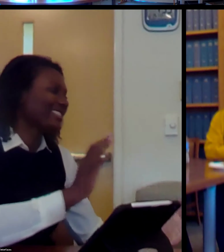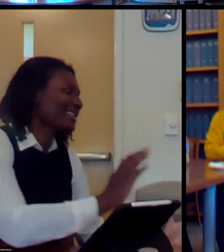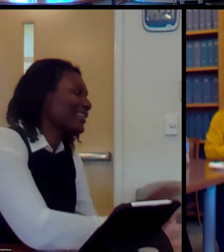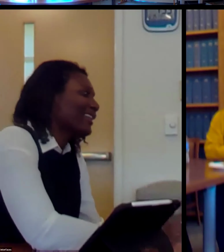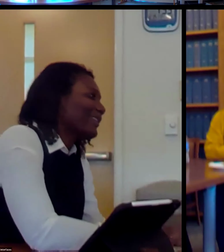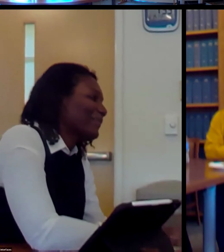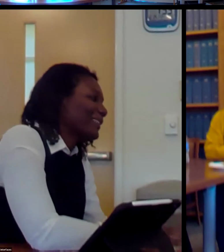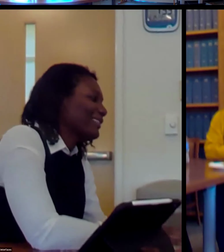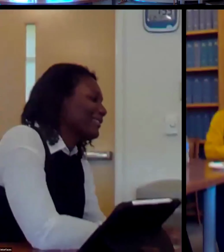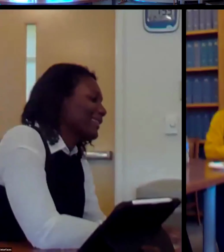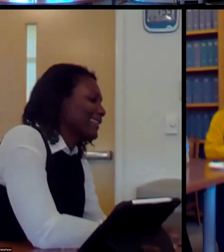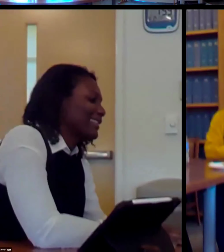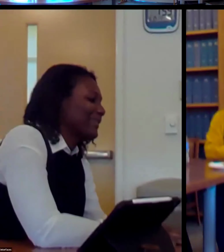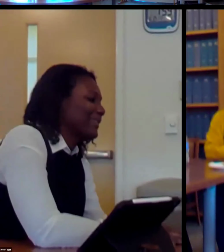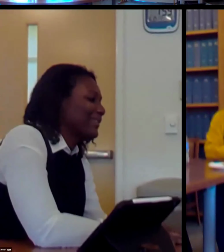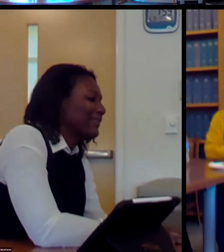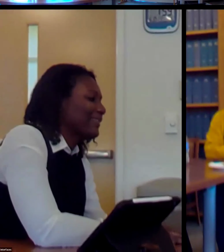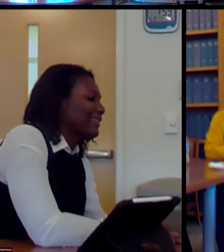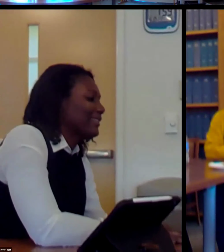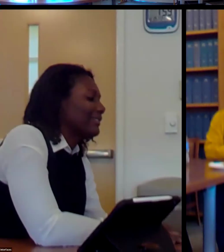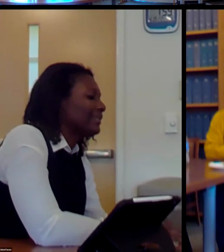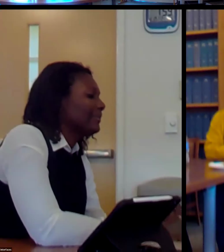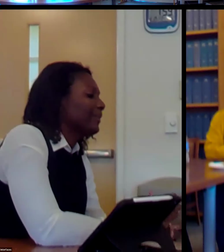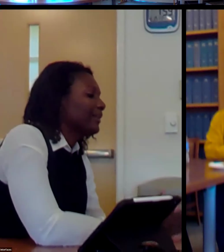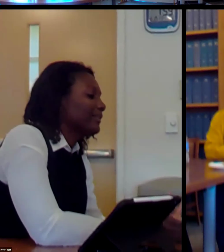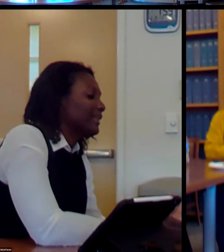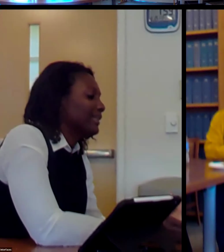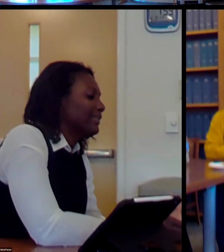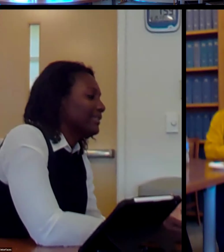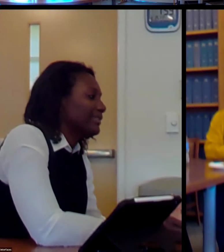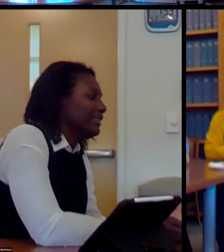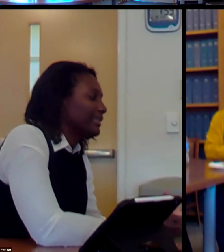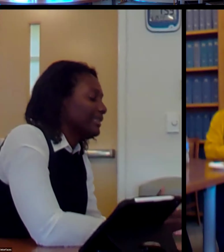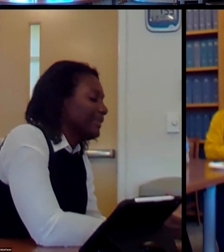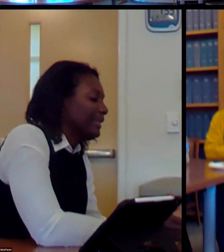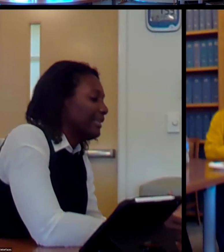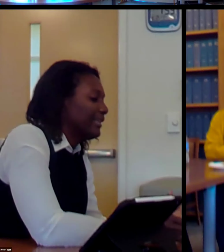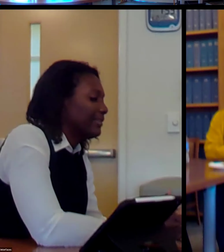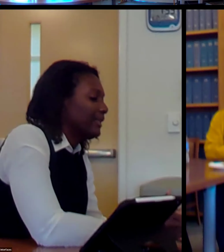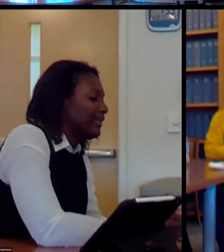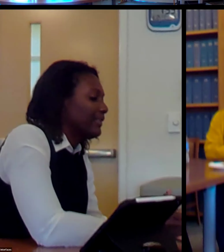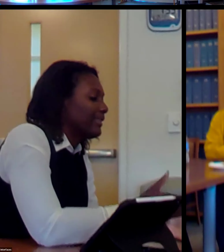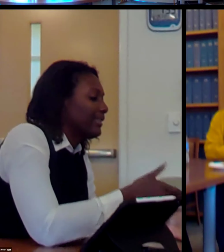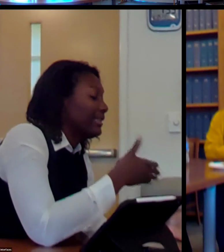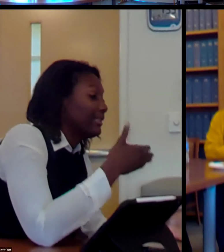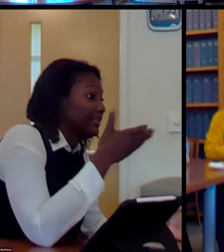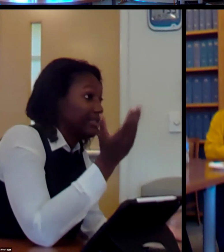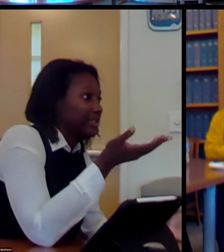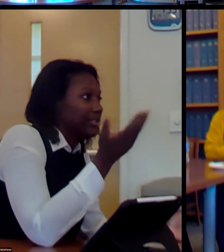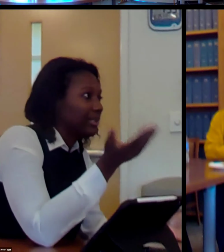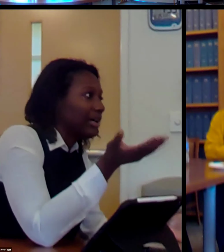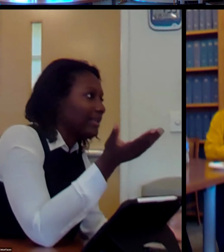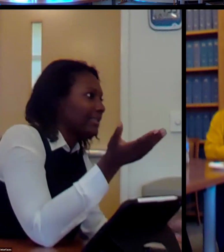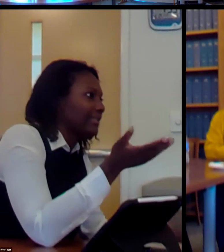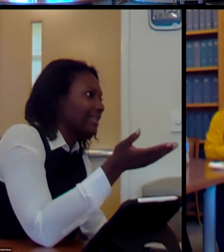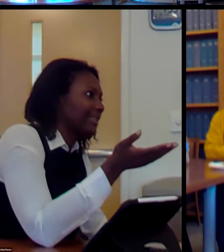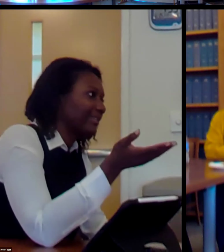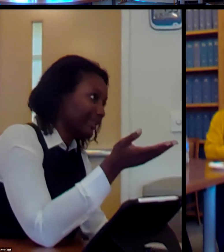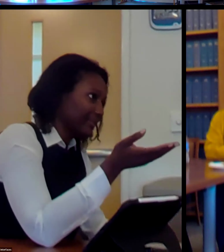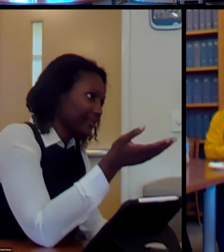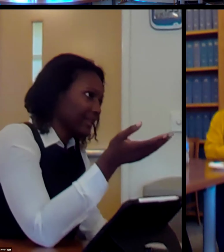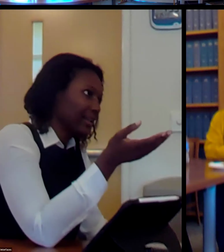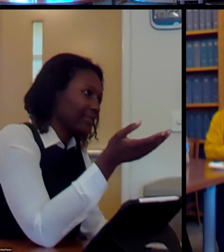of journals, but you do want it to be, so part of the way that you can like disseminate it as well is like in your research talks